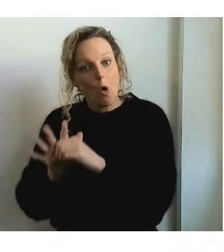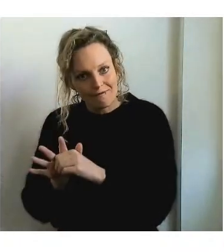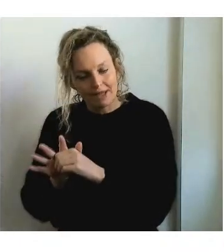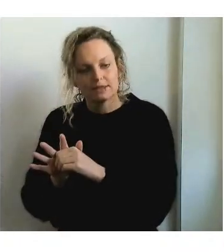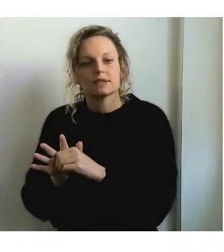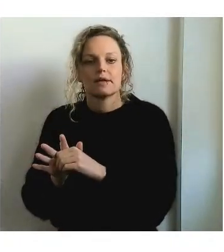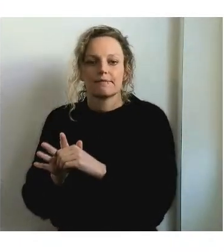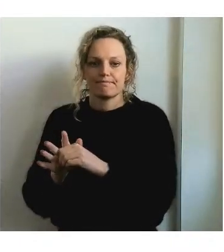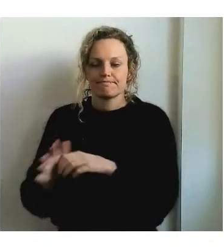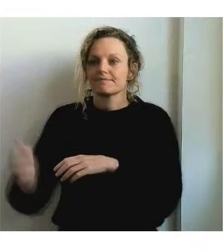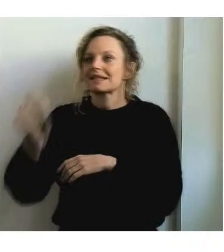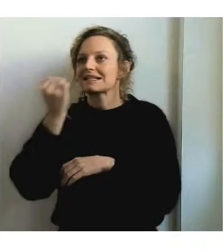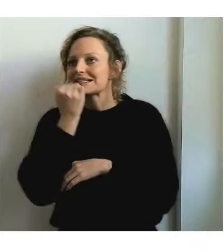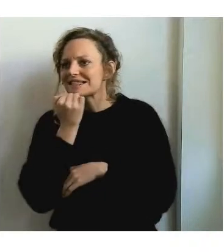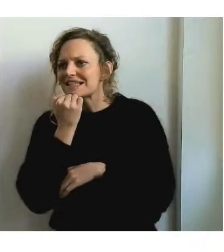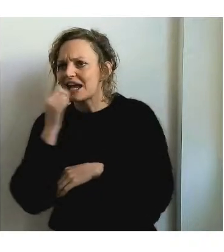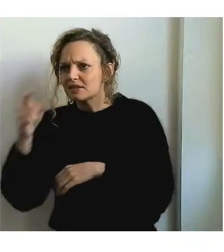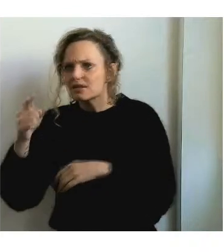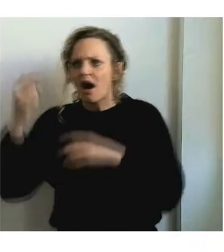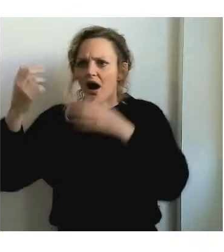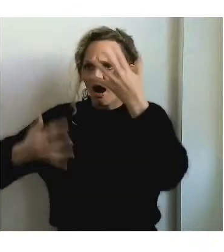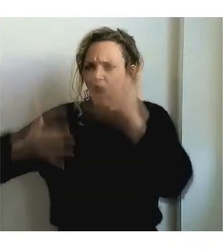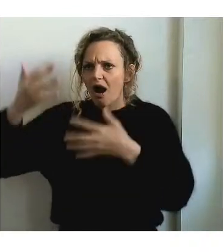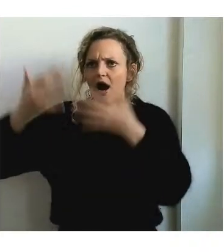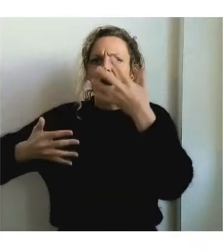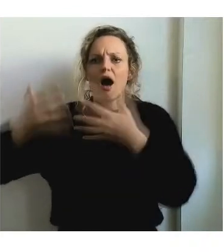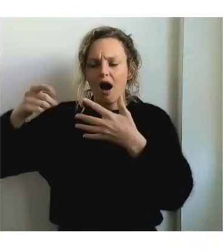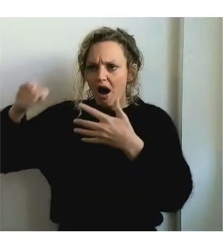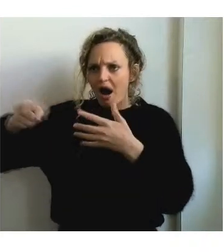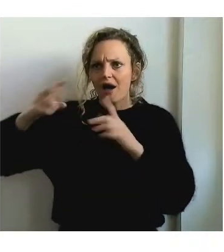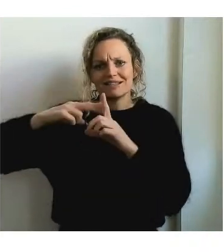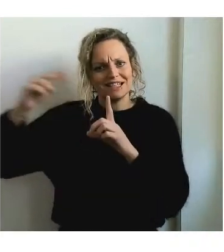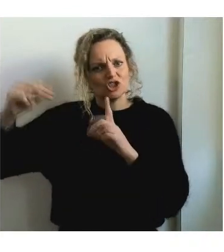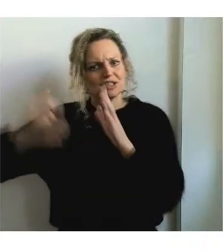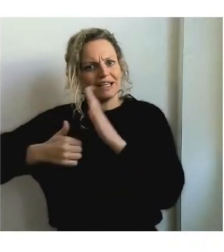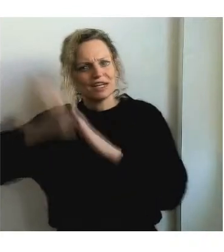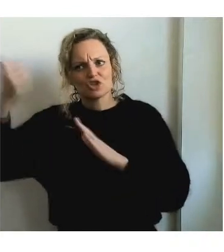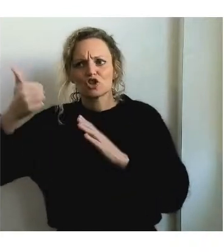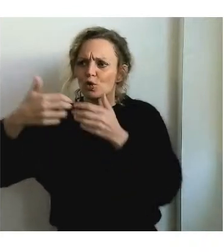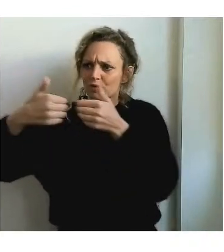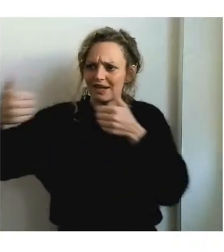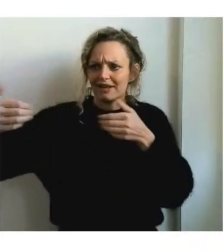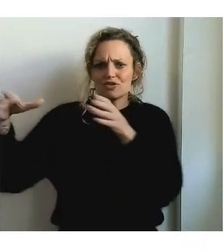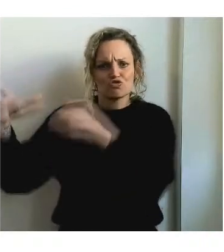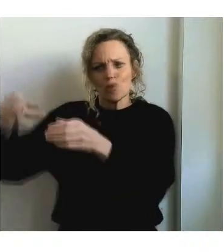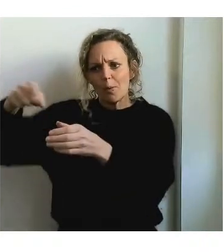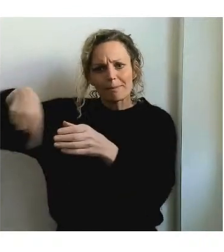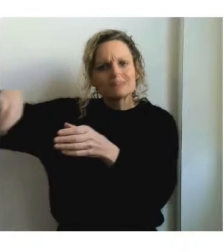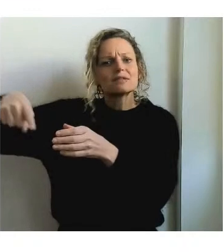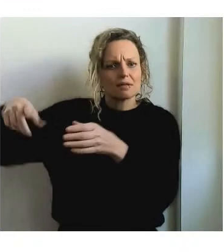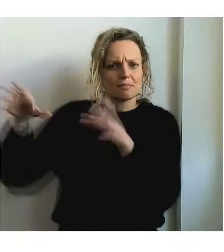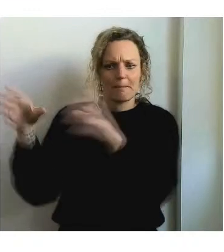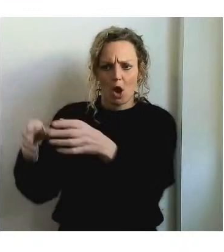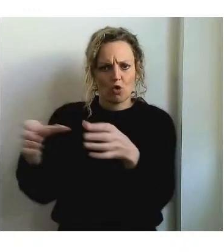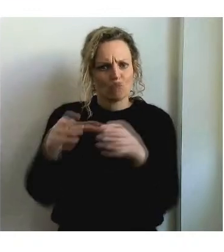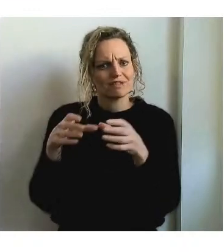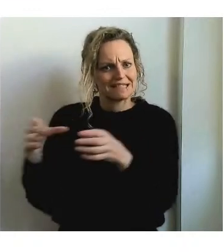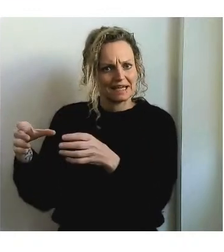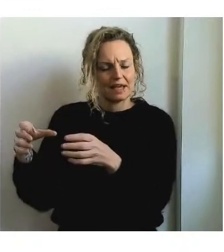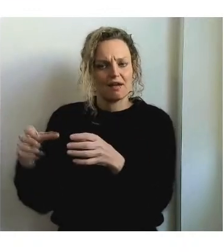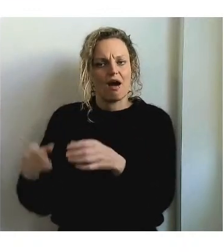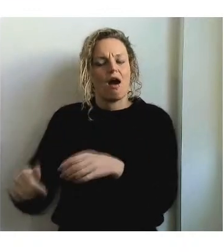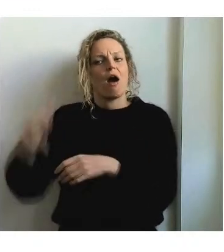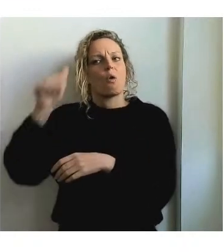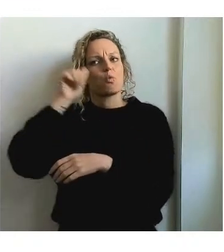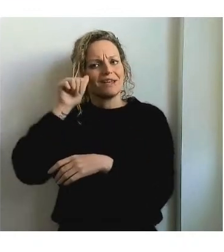community organisations that knew them, that could say, we know the people who really need this support, and we